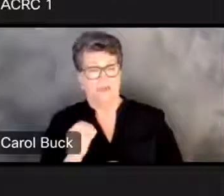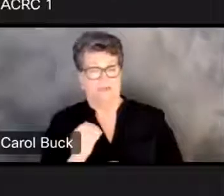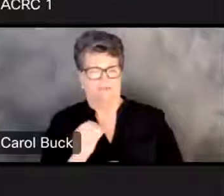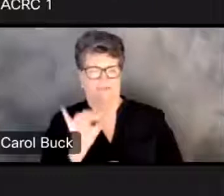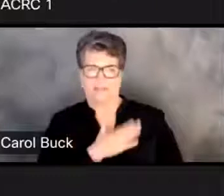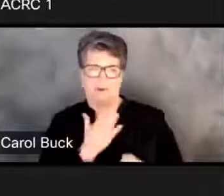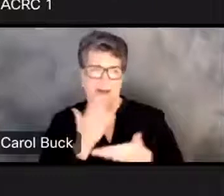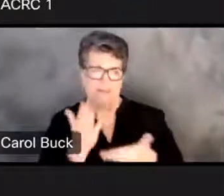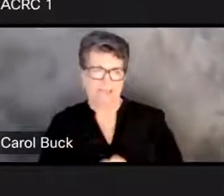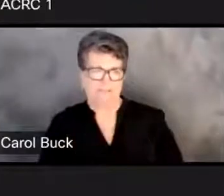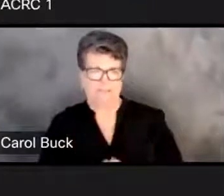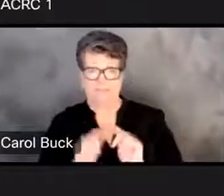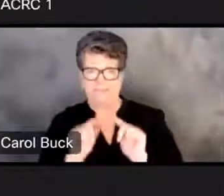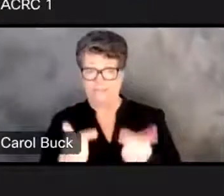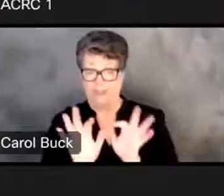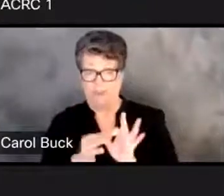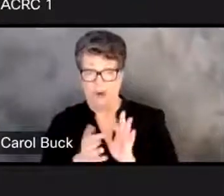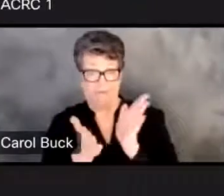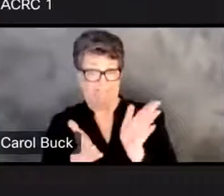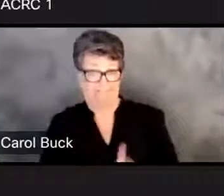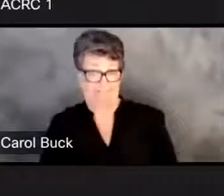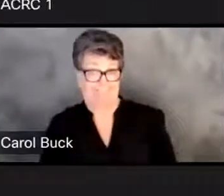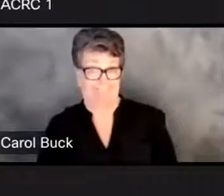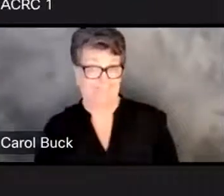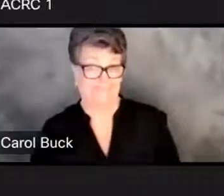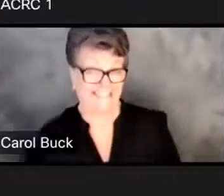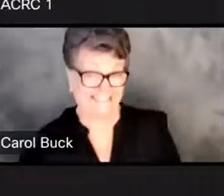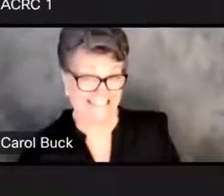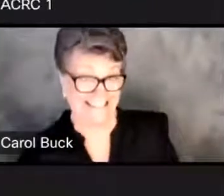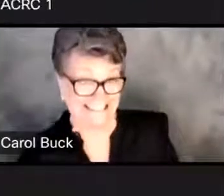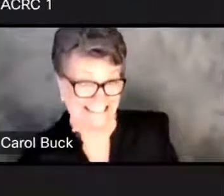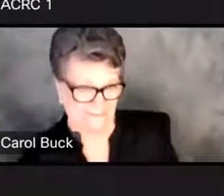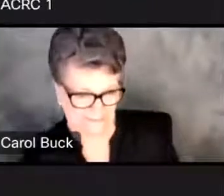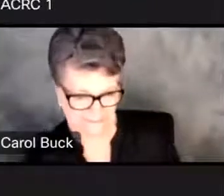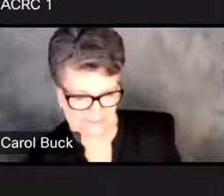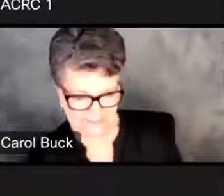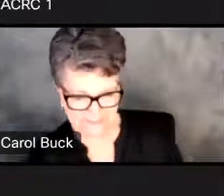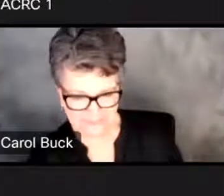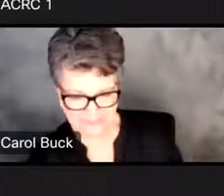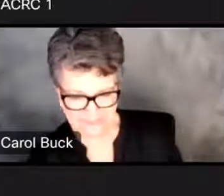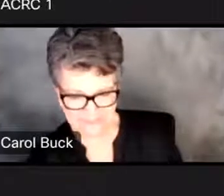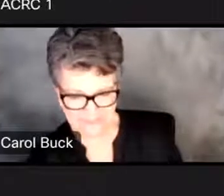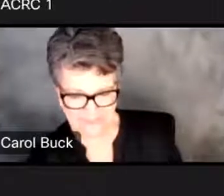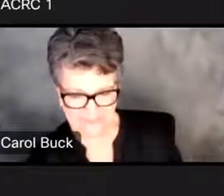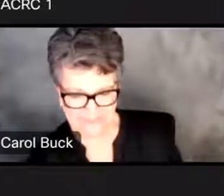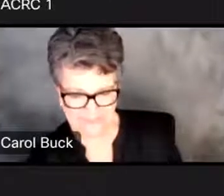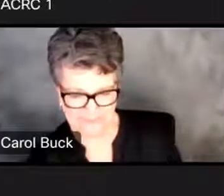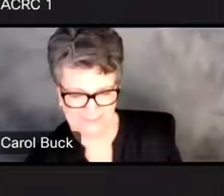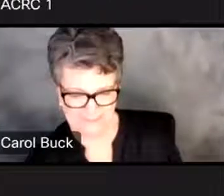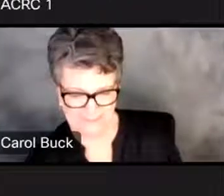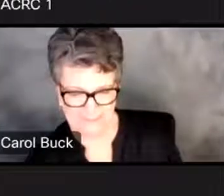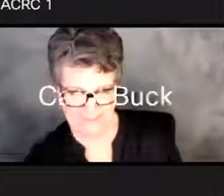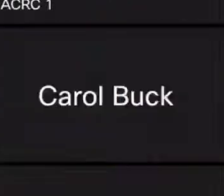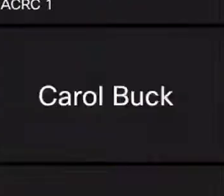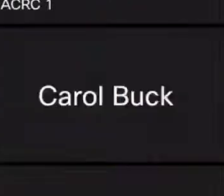my recommendation. I would also like to add that to the group is, if it's going